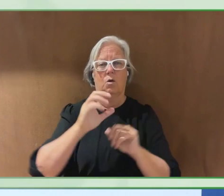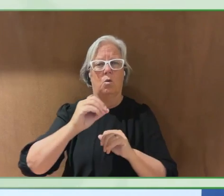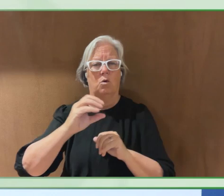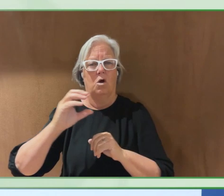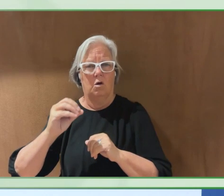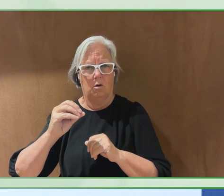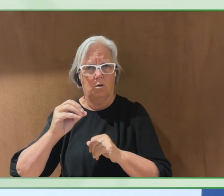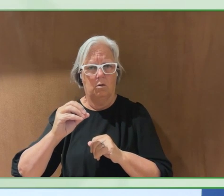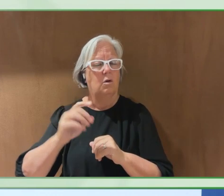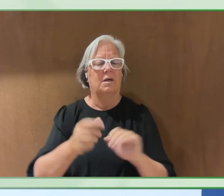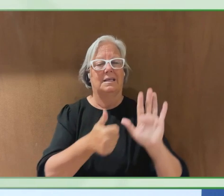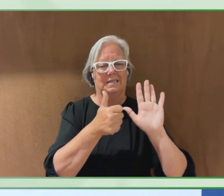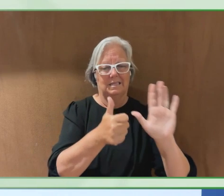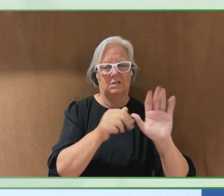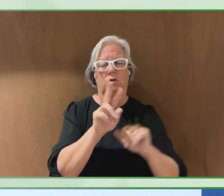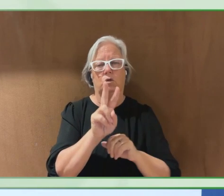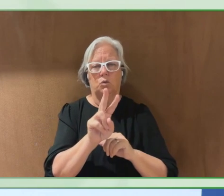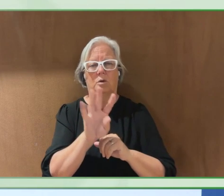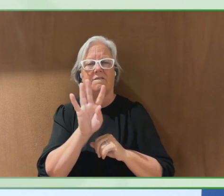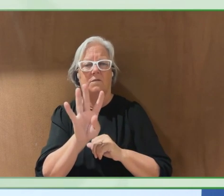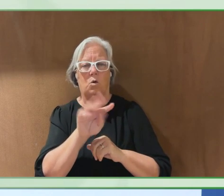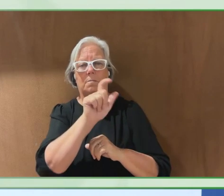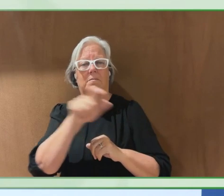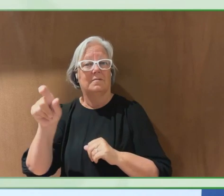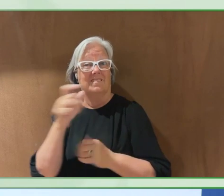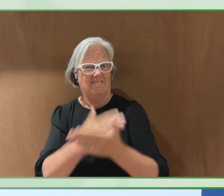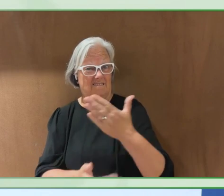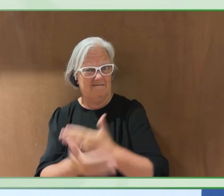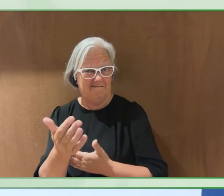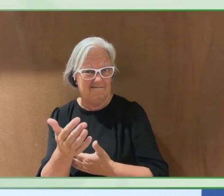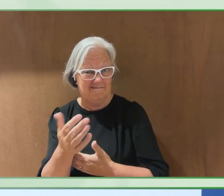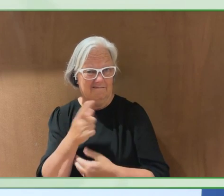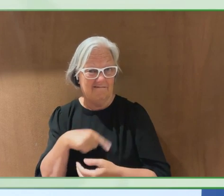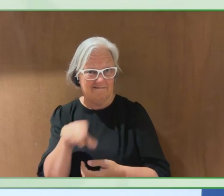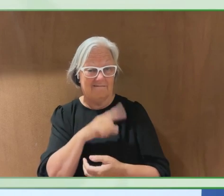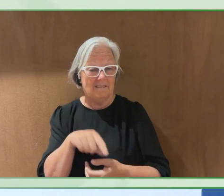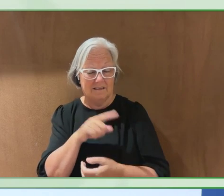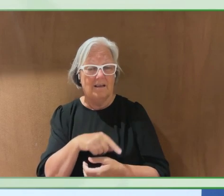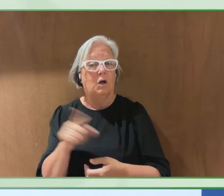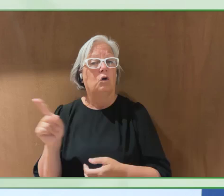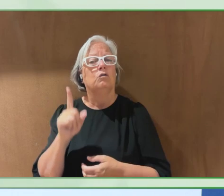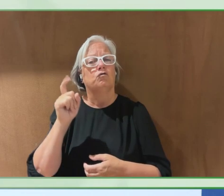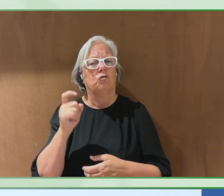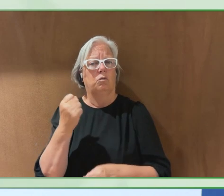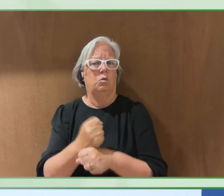624 persons with disabilities who started a job in this company. So I think